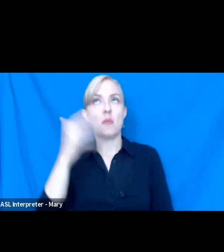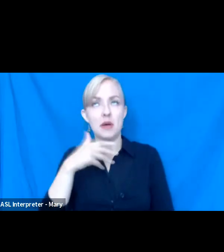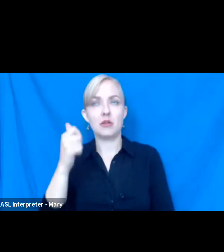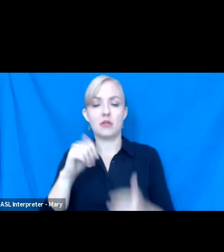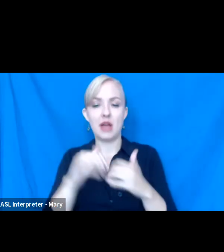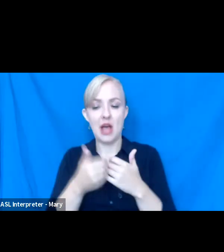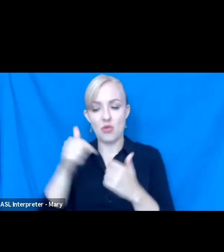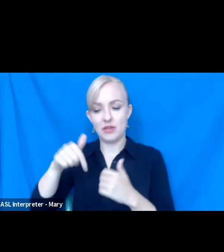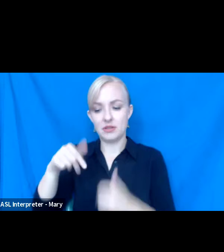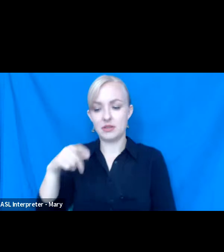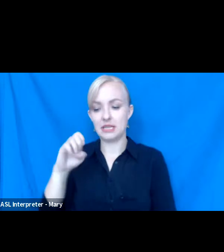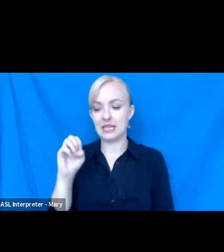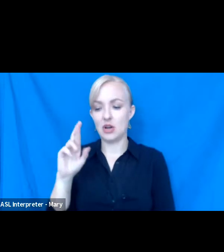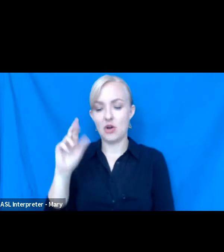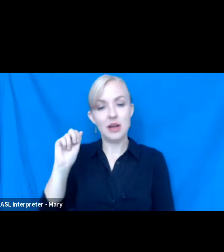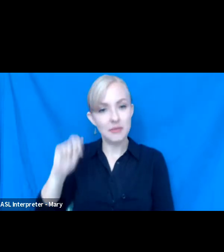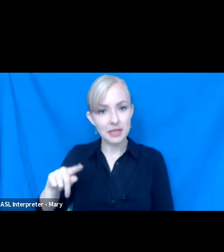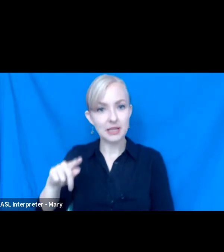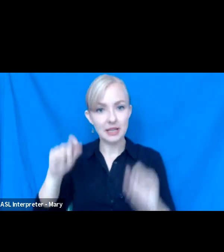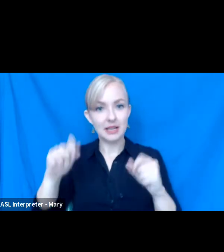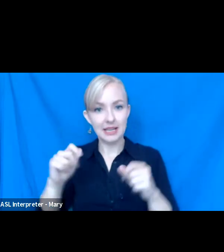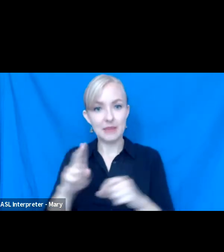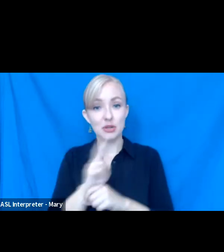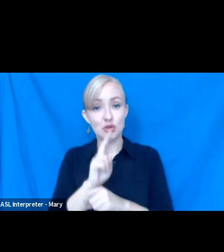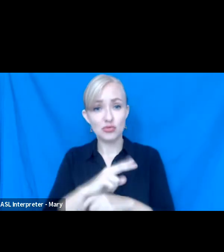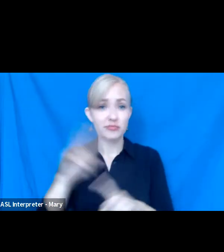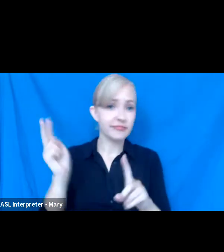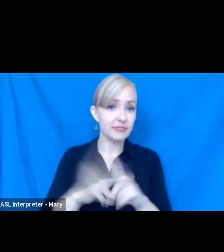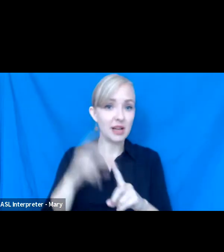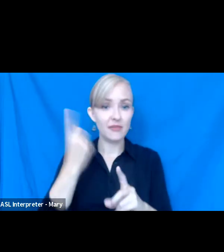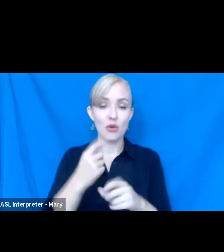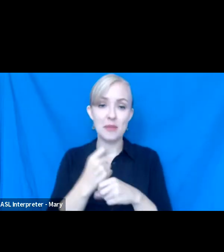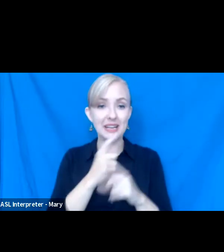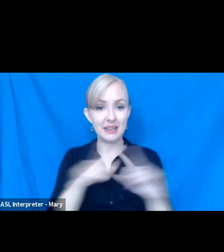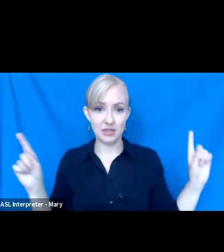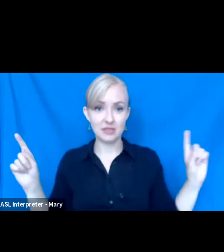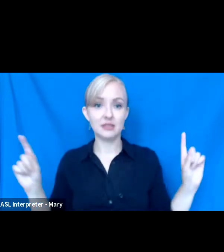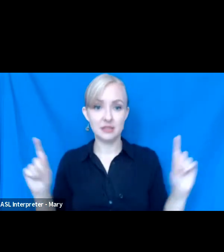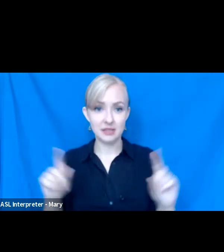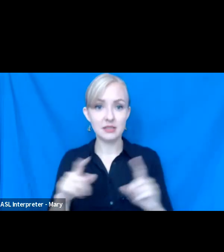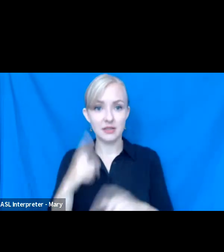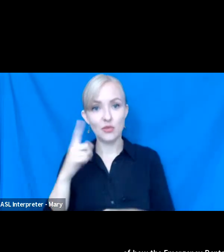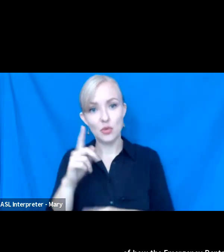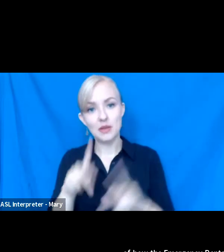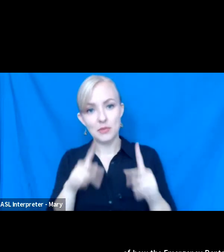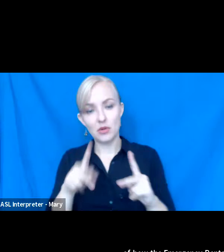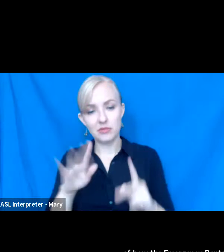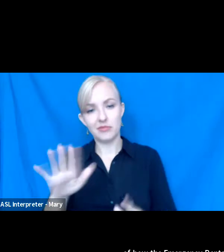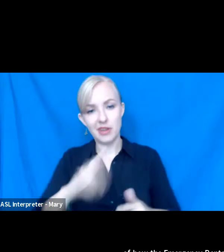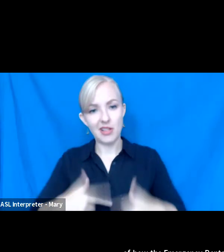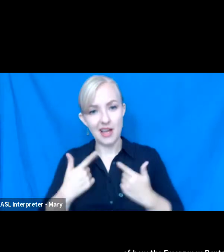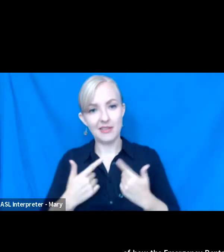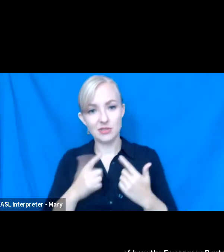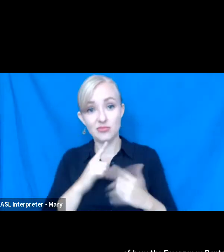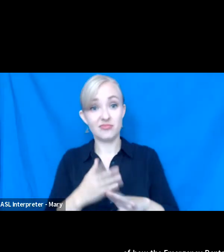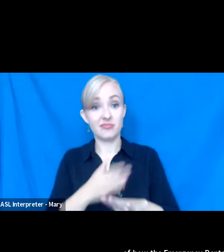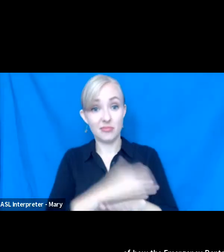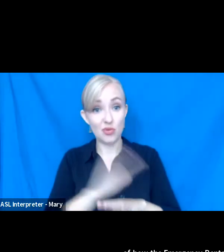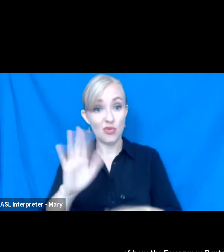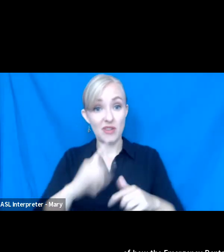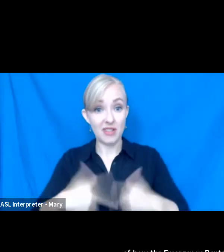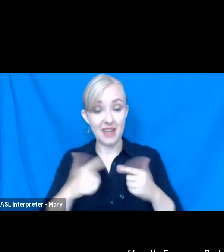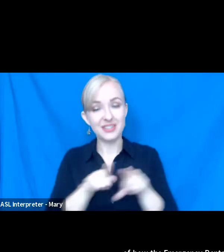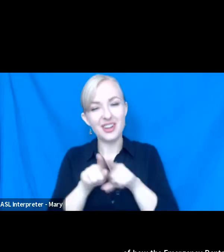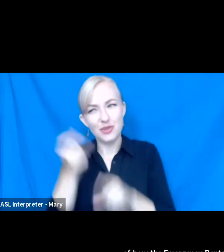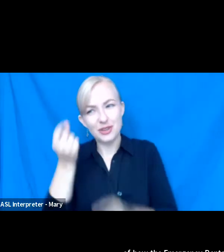Emergency Rental Assistance Program can be used to make a difference in people's lives and understand the role that each of us can